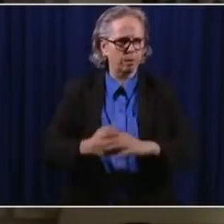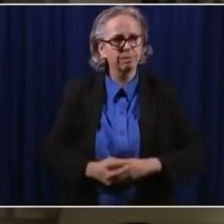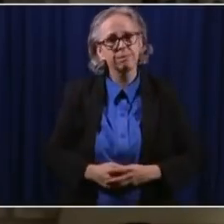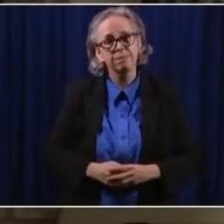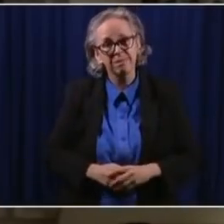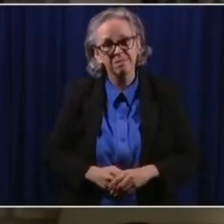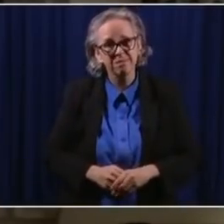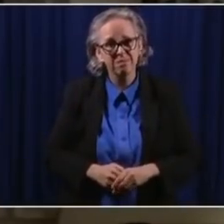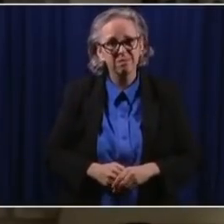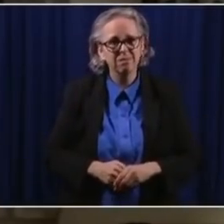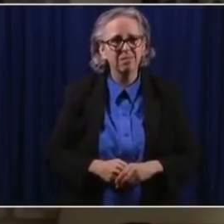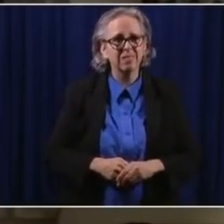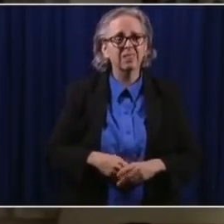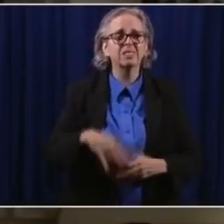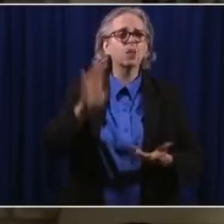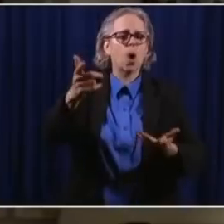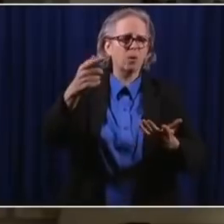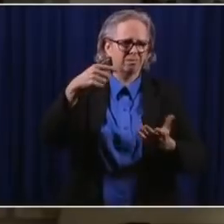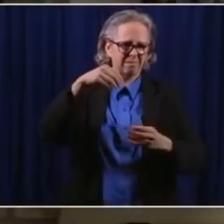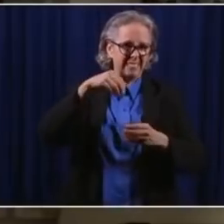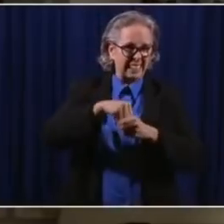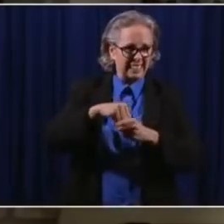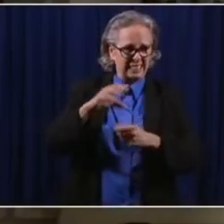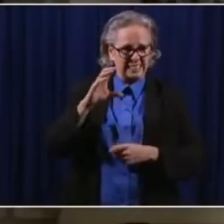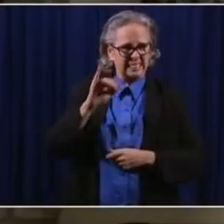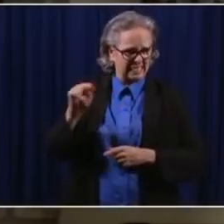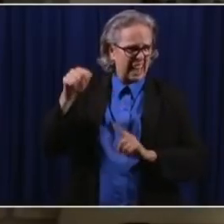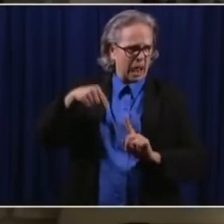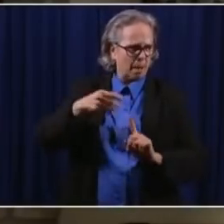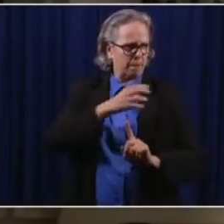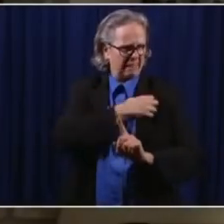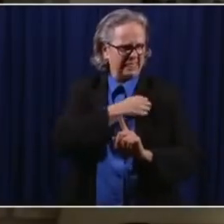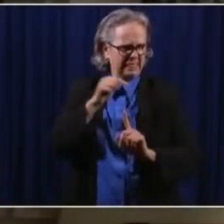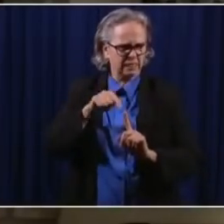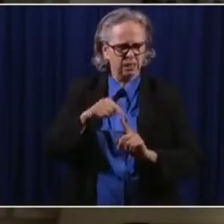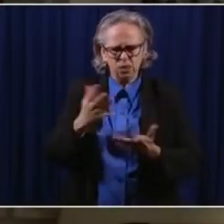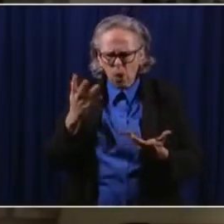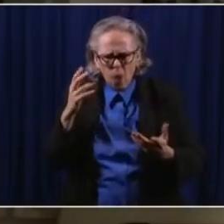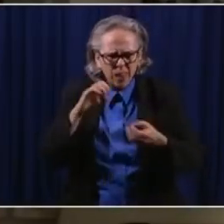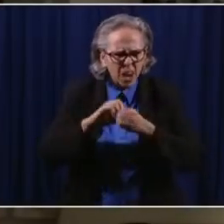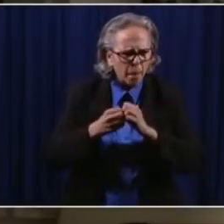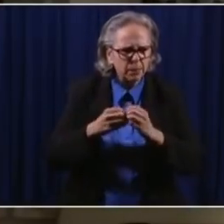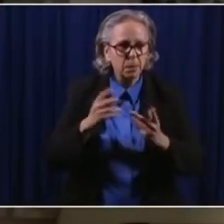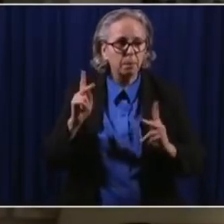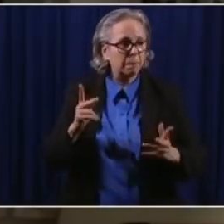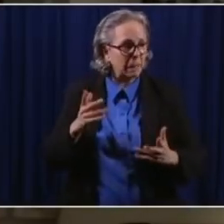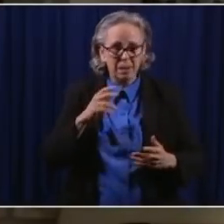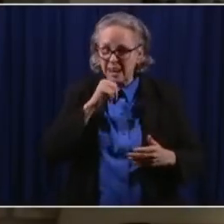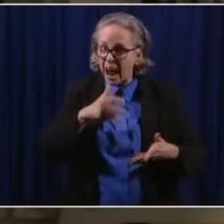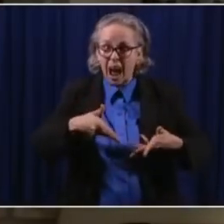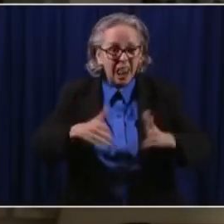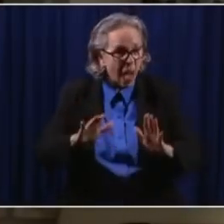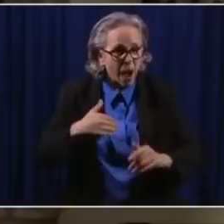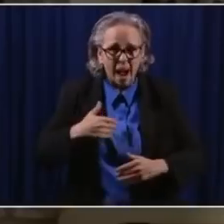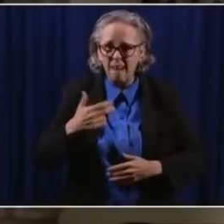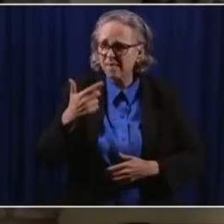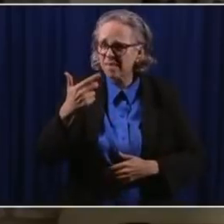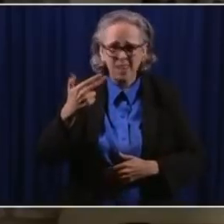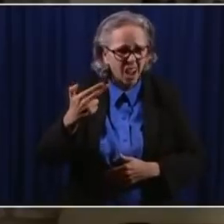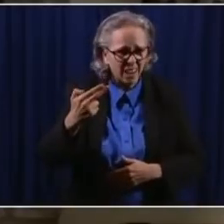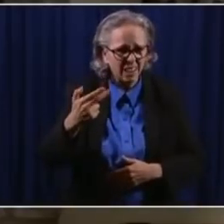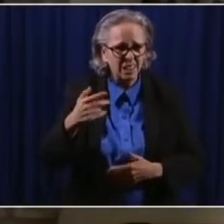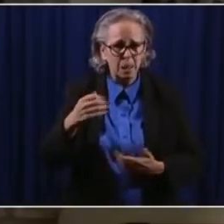by those legally prohibited from having a weapon. Over the past 3 months, in just 3 of their districts, nearly